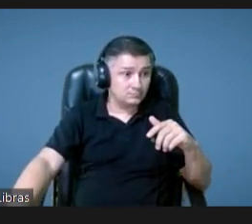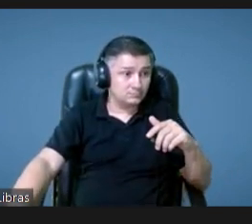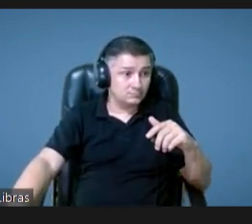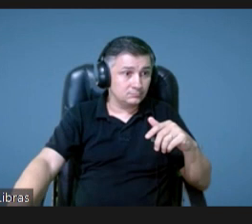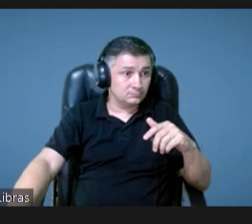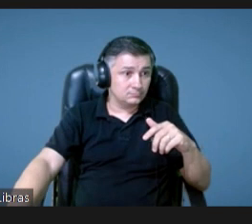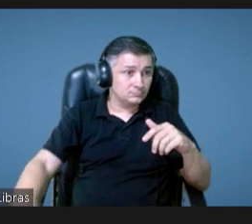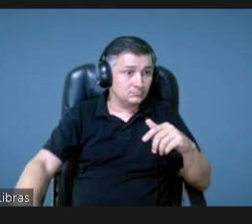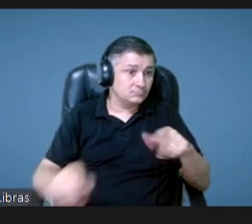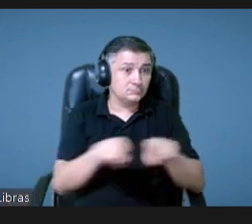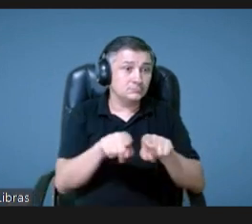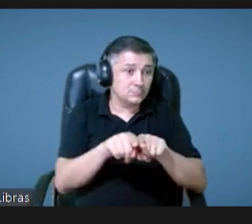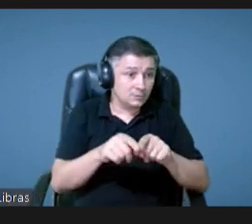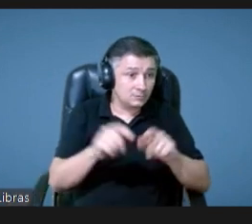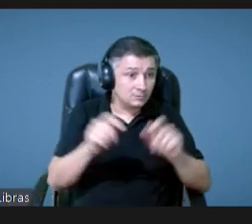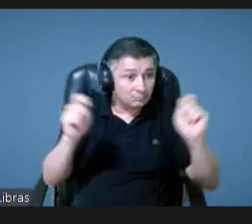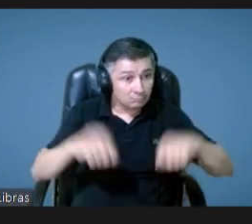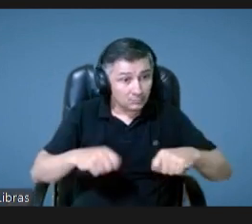3 times